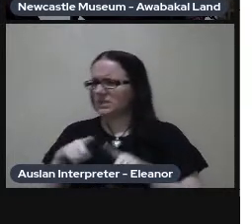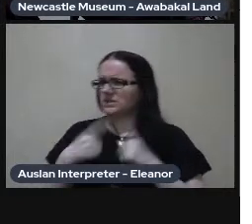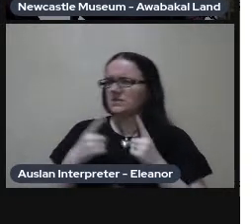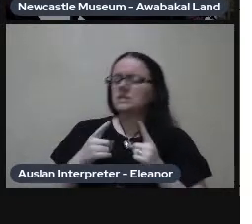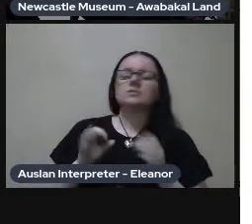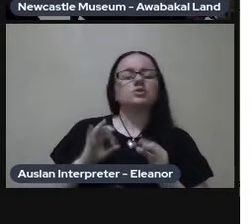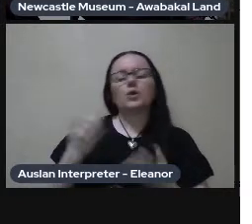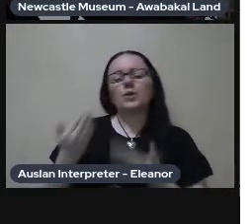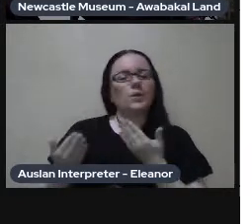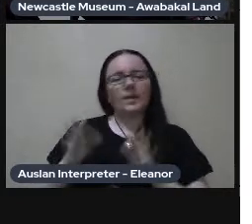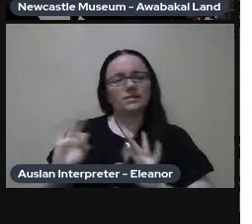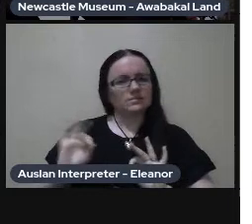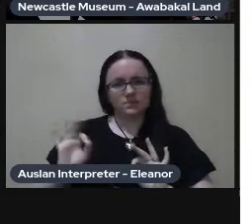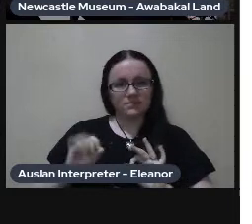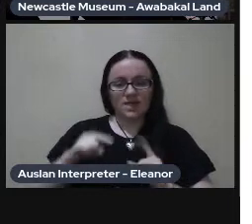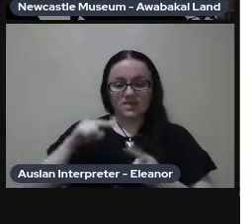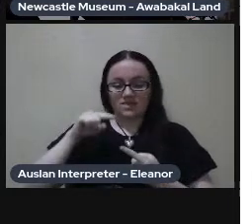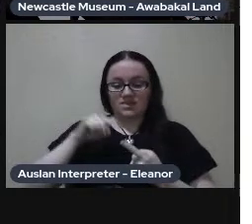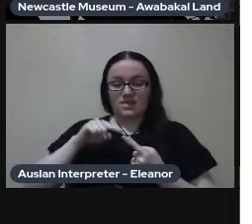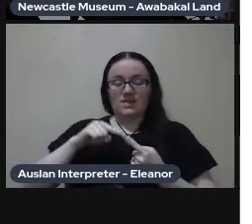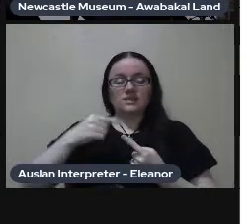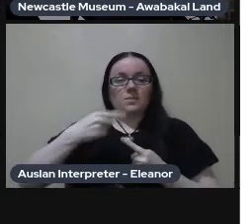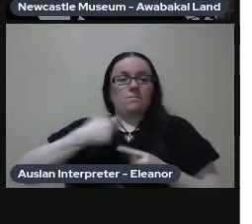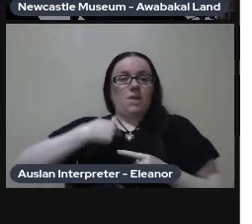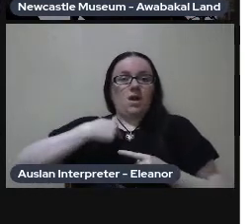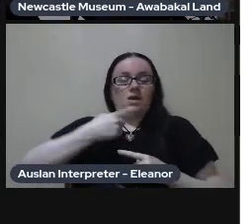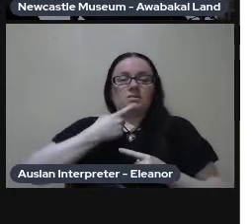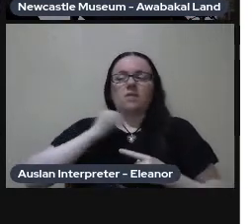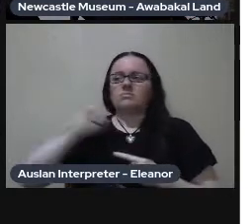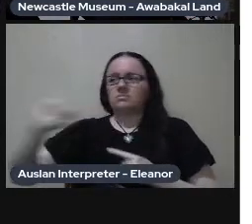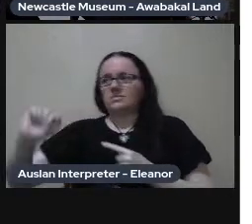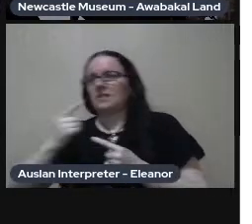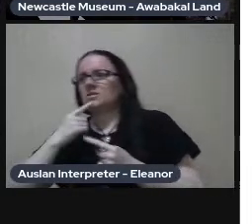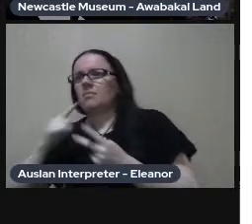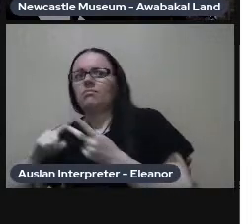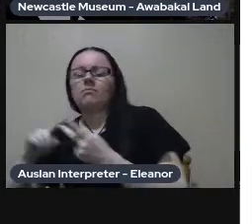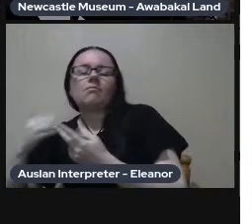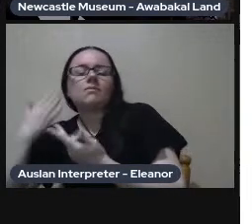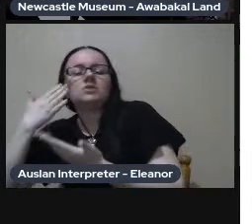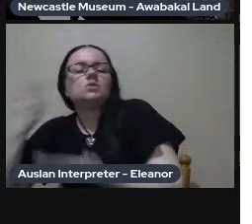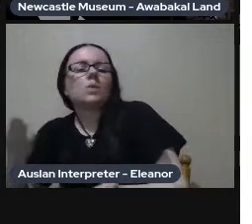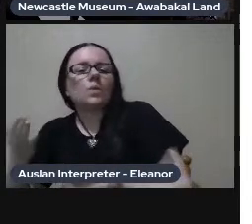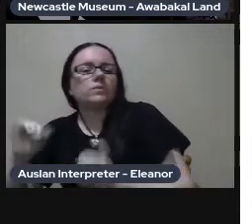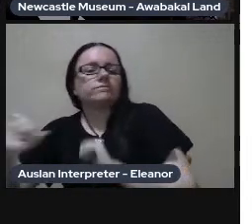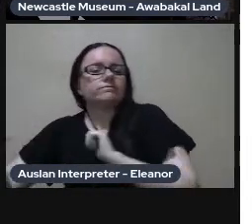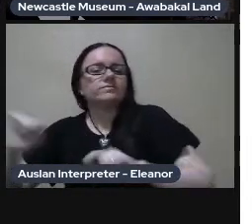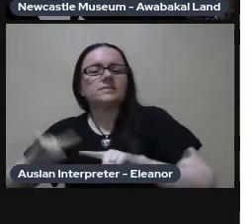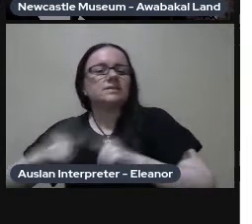one that you're on is specifically for you. Are we going for time?